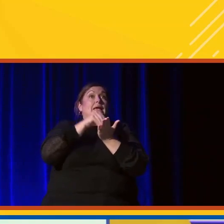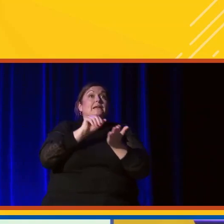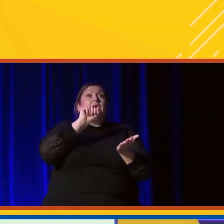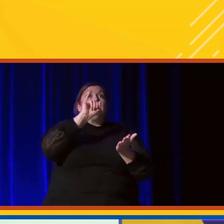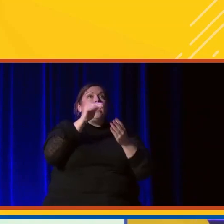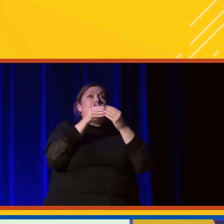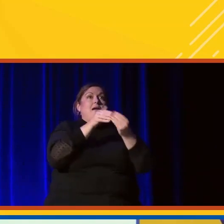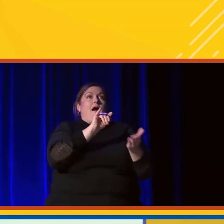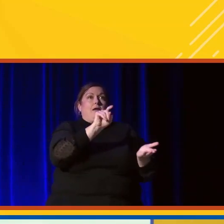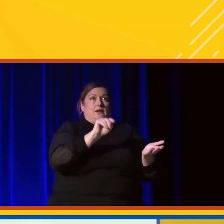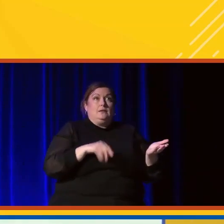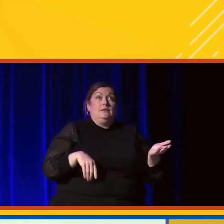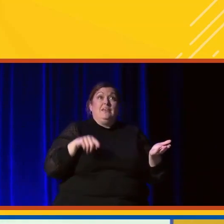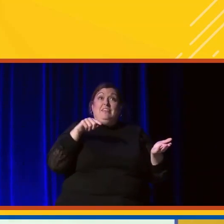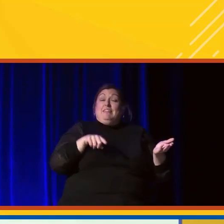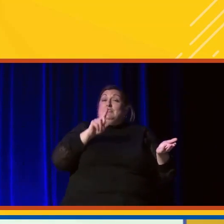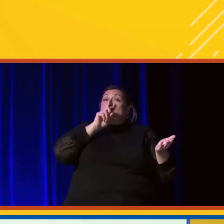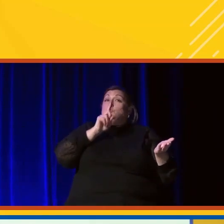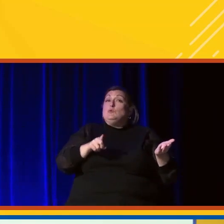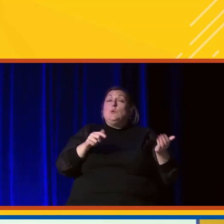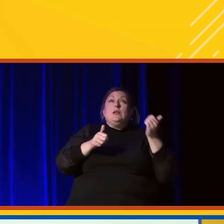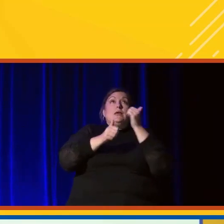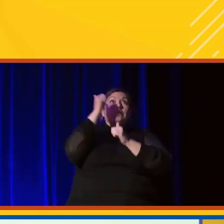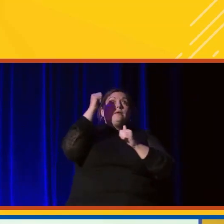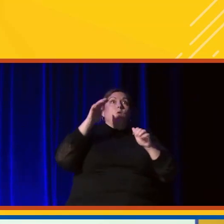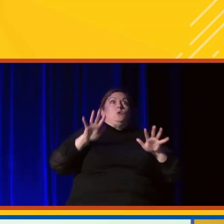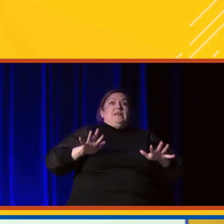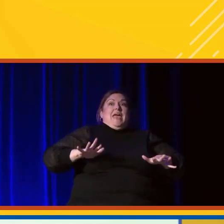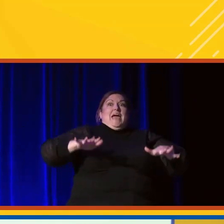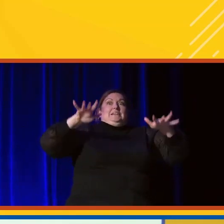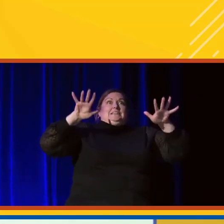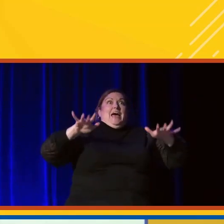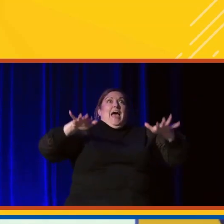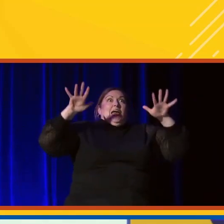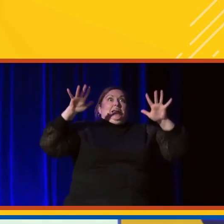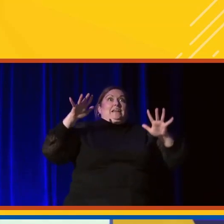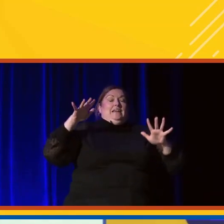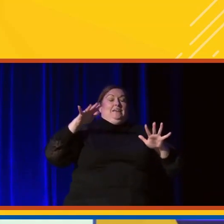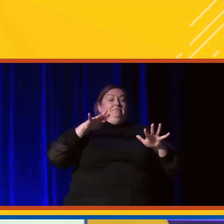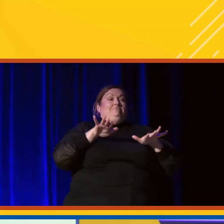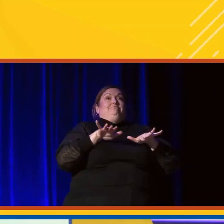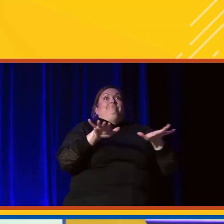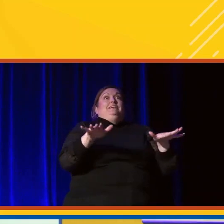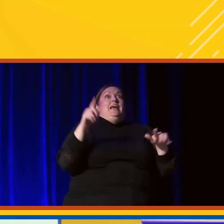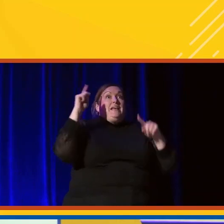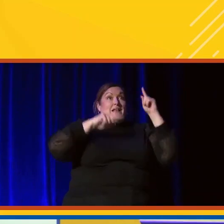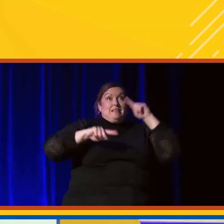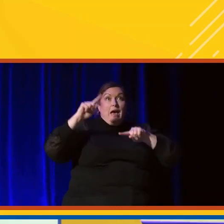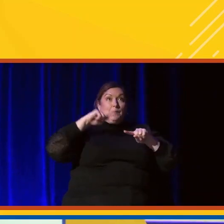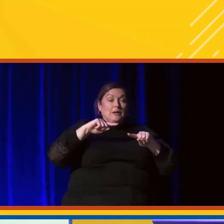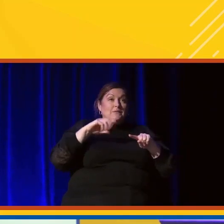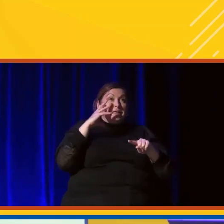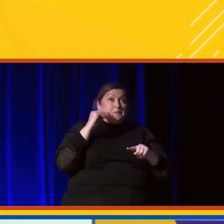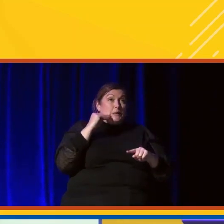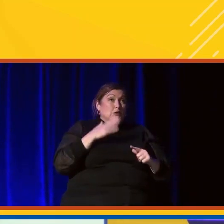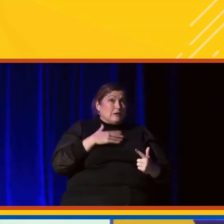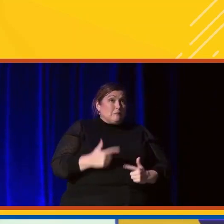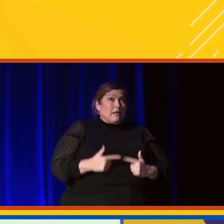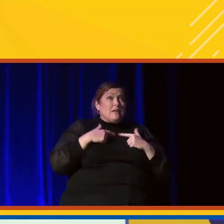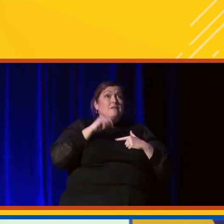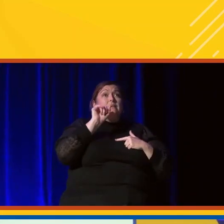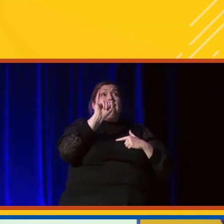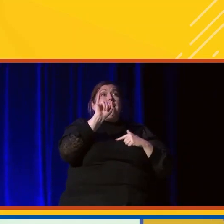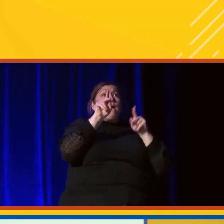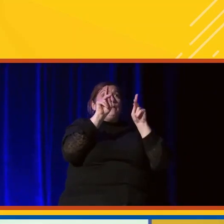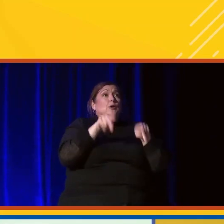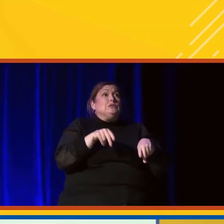AI guide it. This is truly the most anxiety-inducing collaborative experience of my life because as an AI